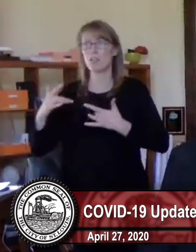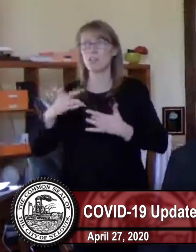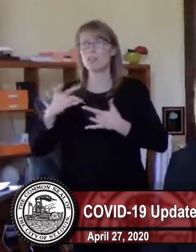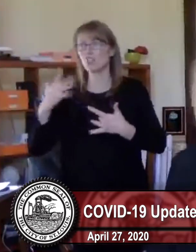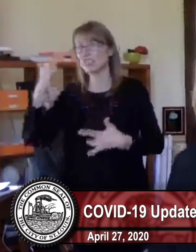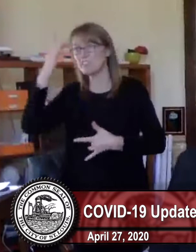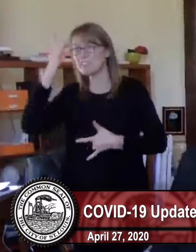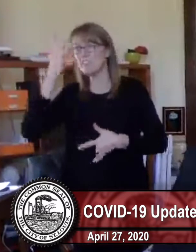Kyle. Yeah.